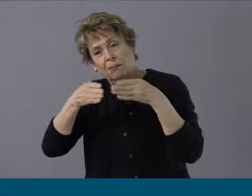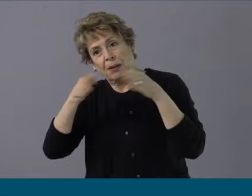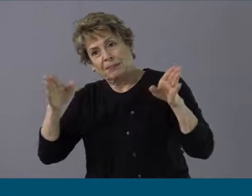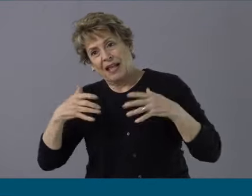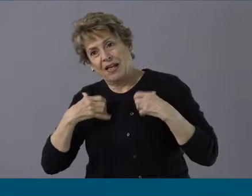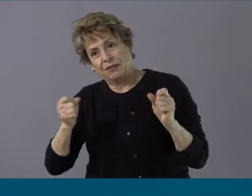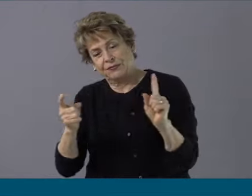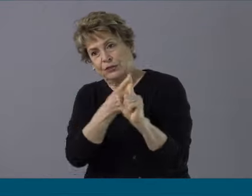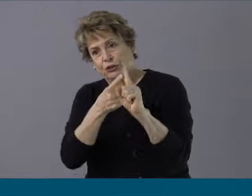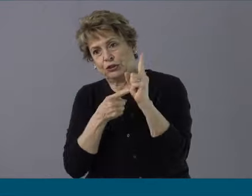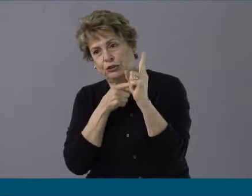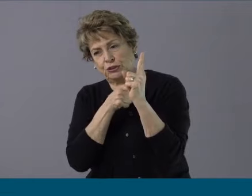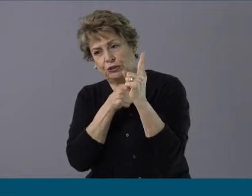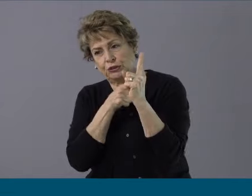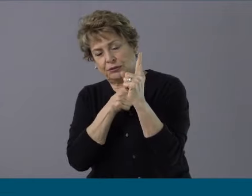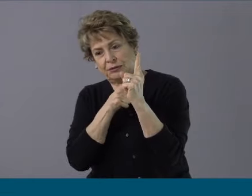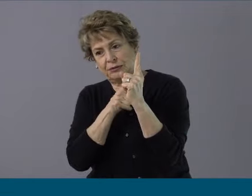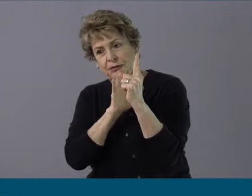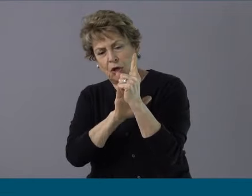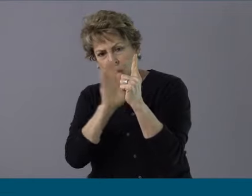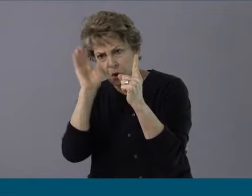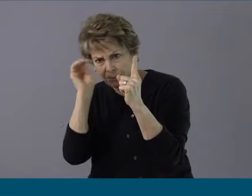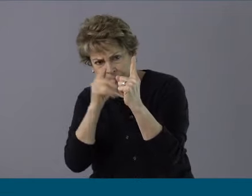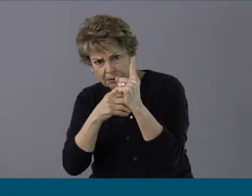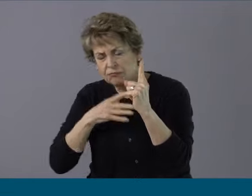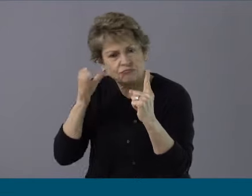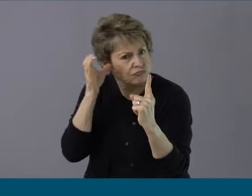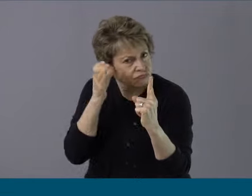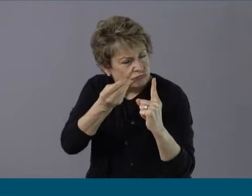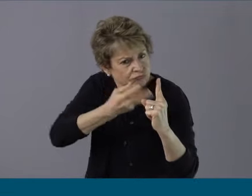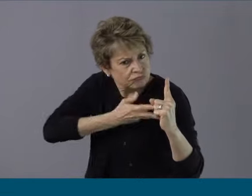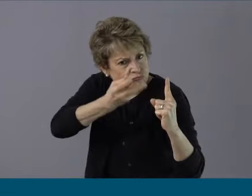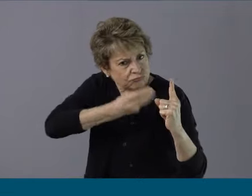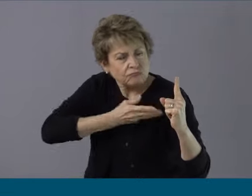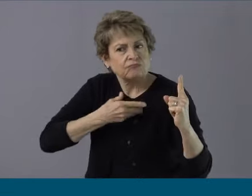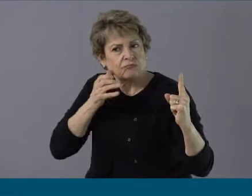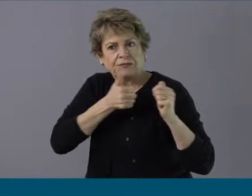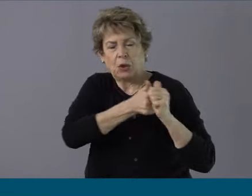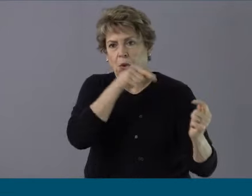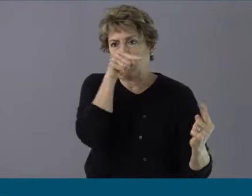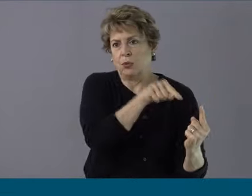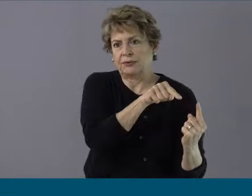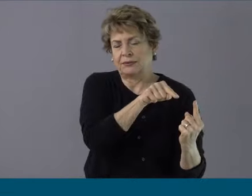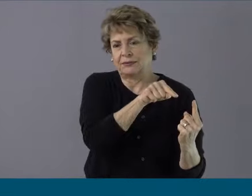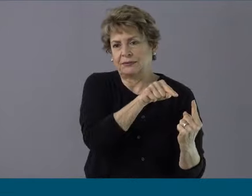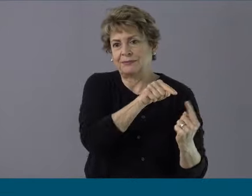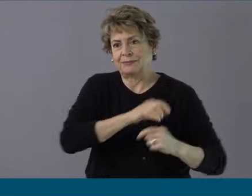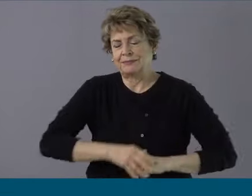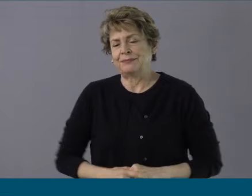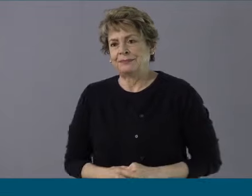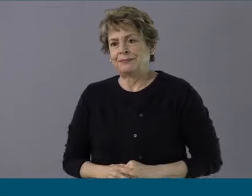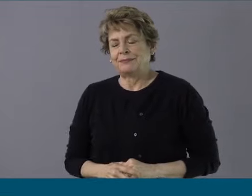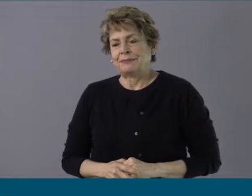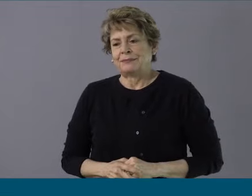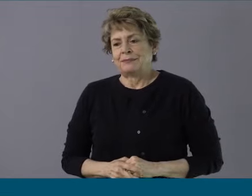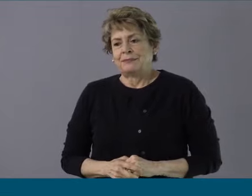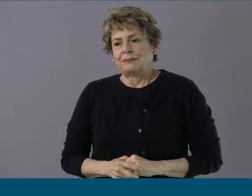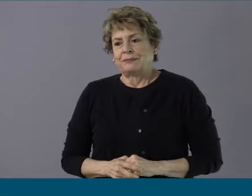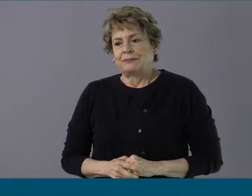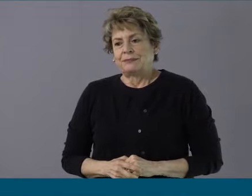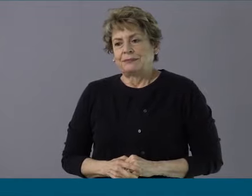decisions, take a look at this graph. You can see that we've done a lot around our higher